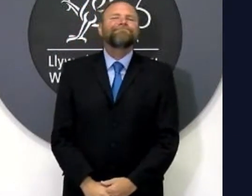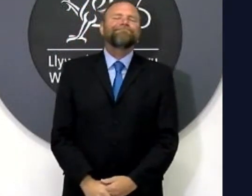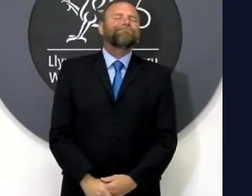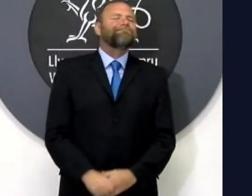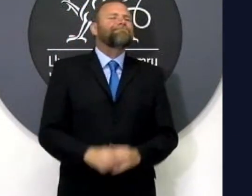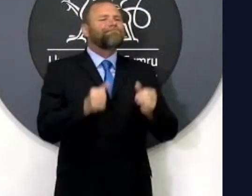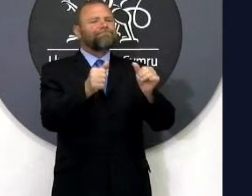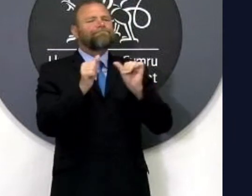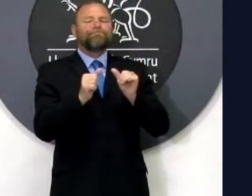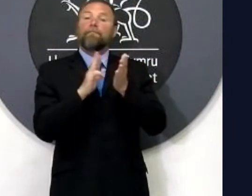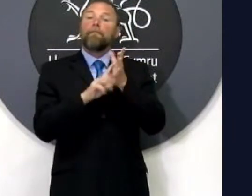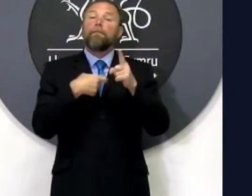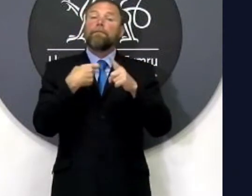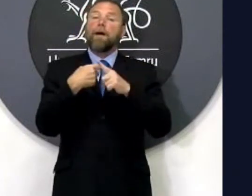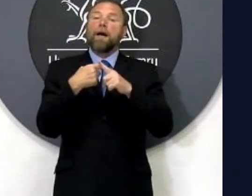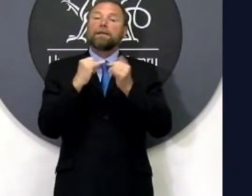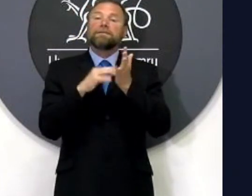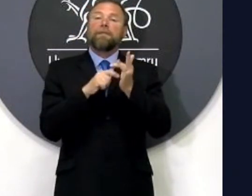Mark Smith, Wales Online.